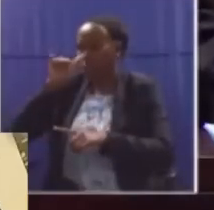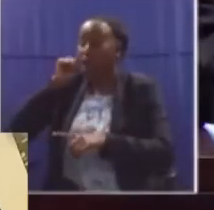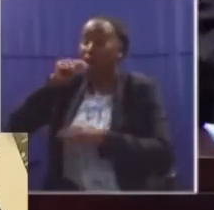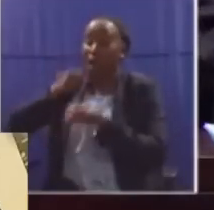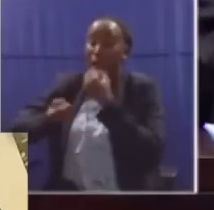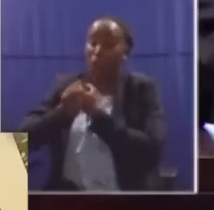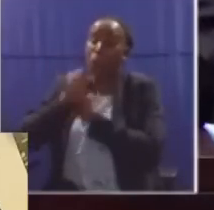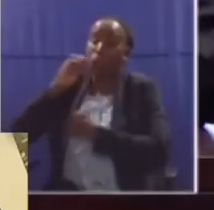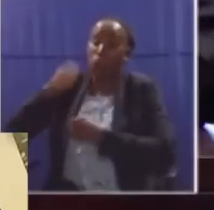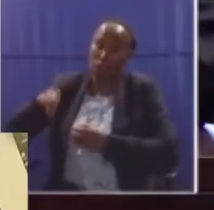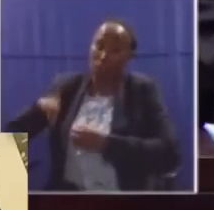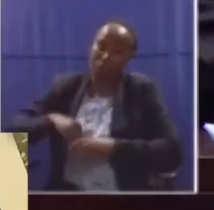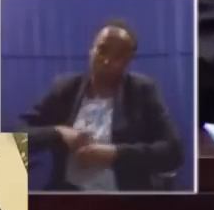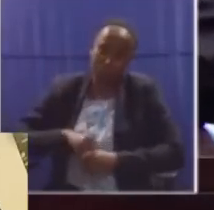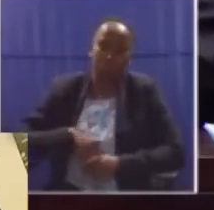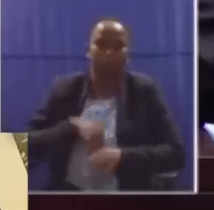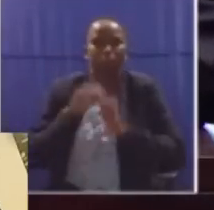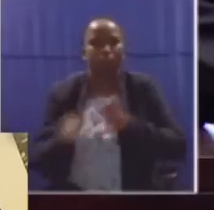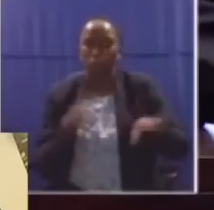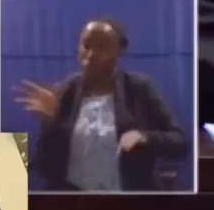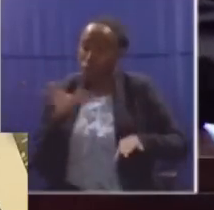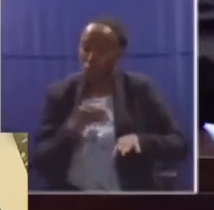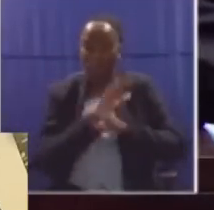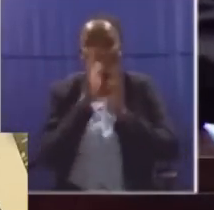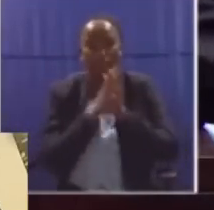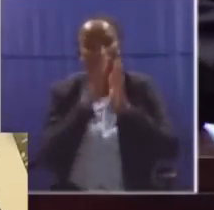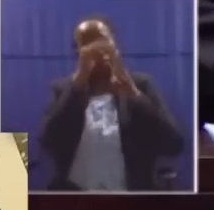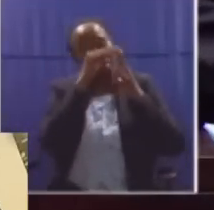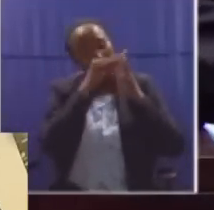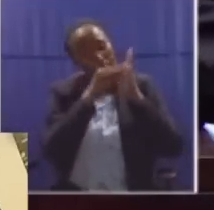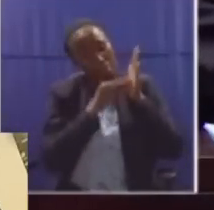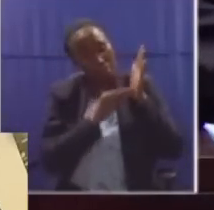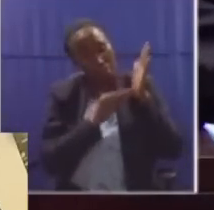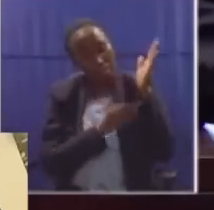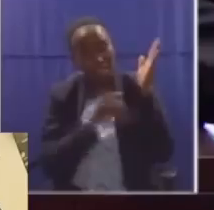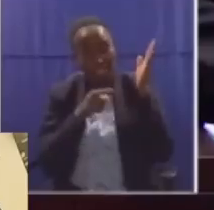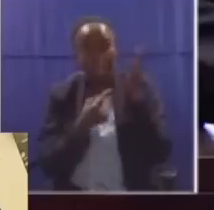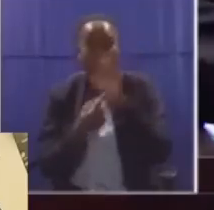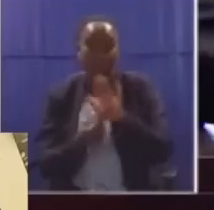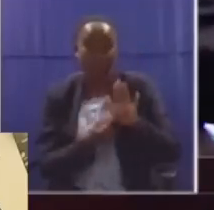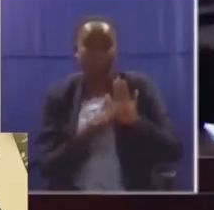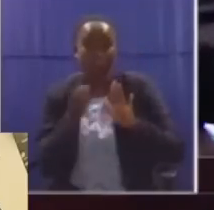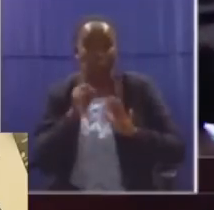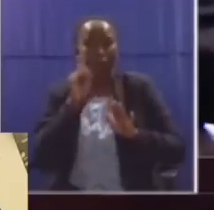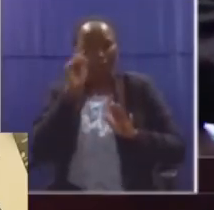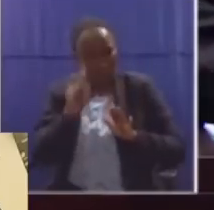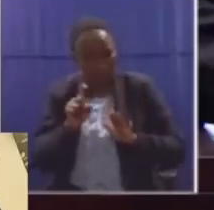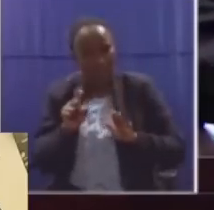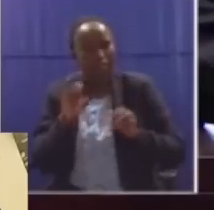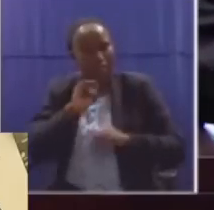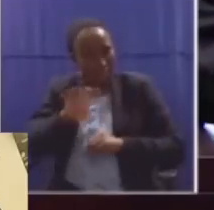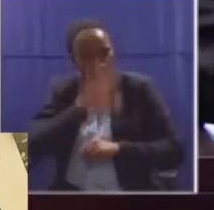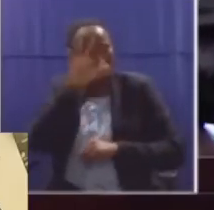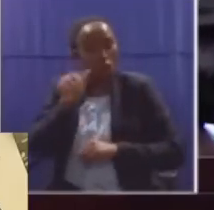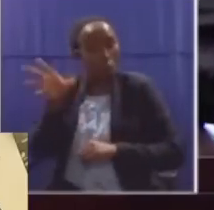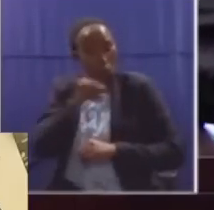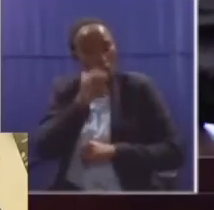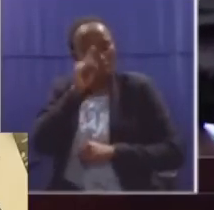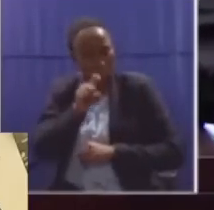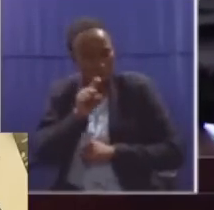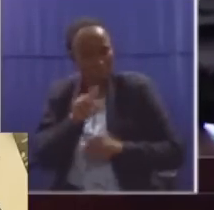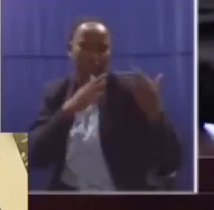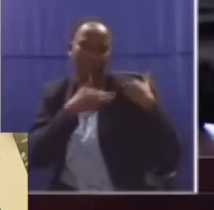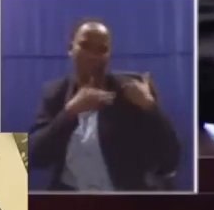strategy. All of the indicators which point to the realization of a safer South Africa for all and the fulfillment of the NDP